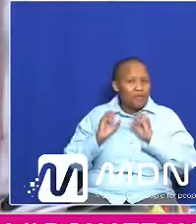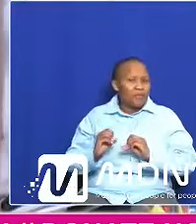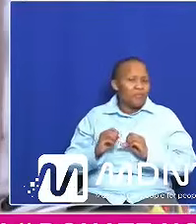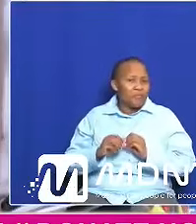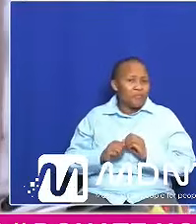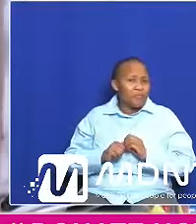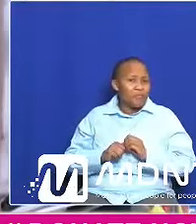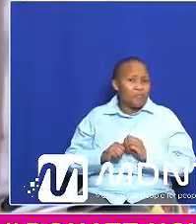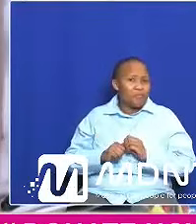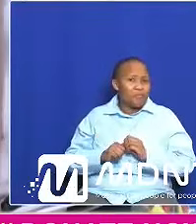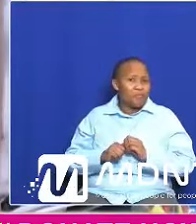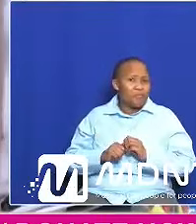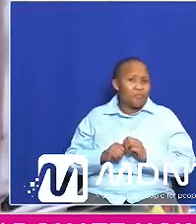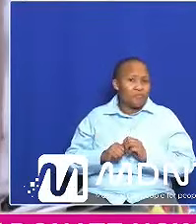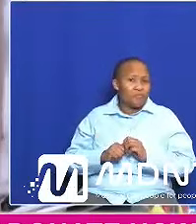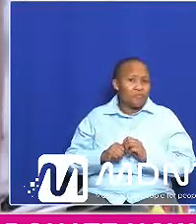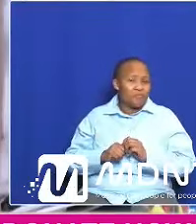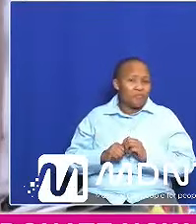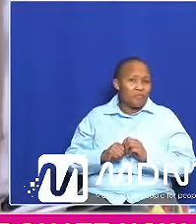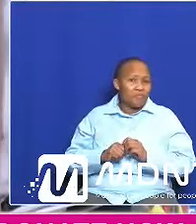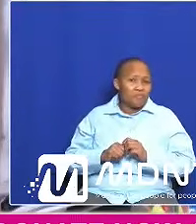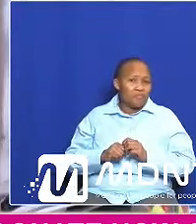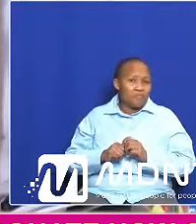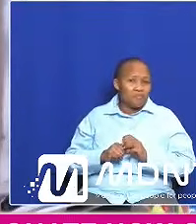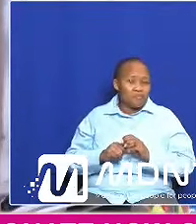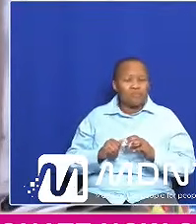what do you recall what the terms of the loan were?